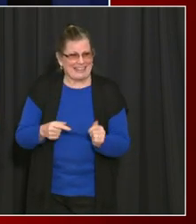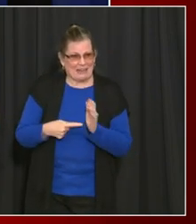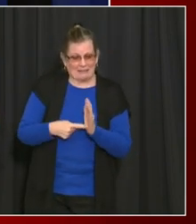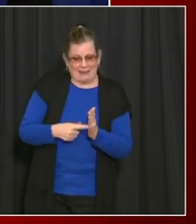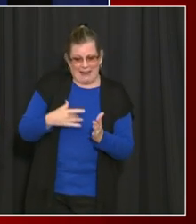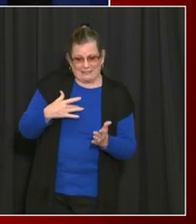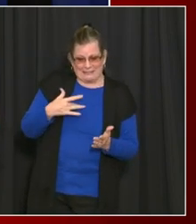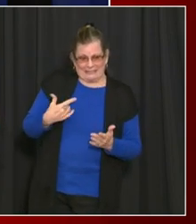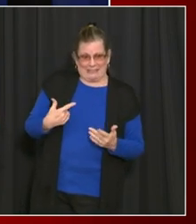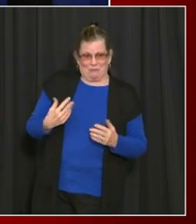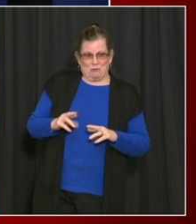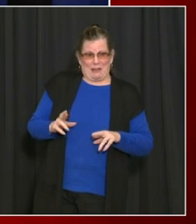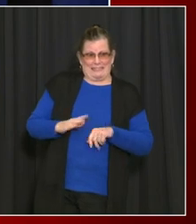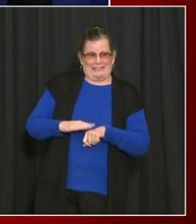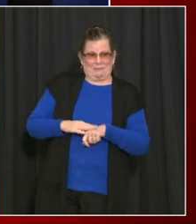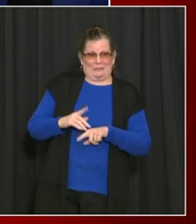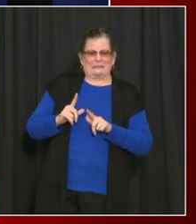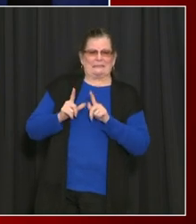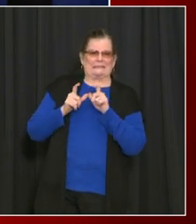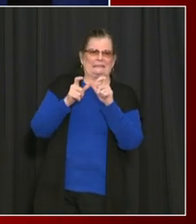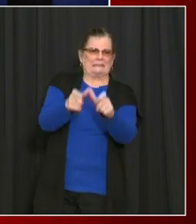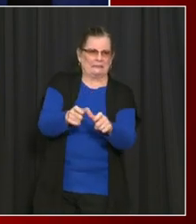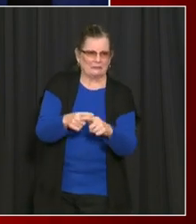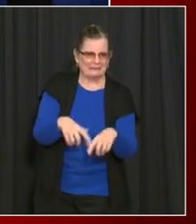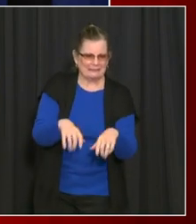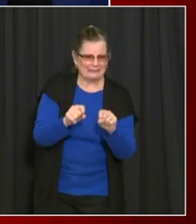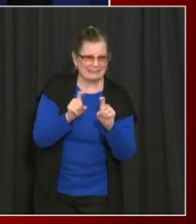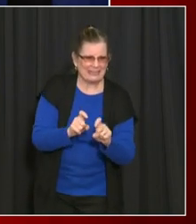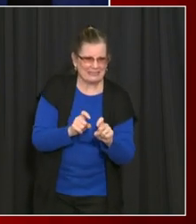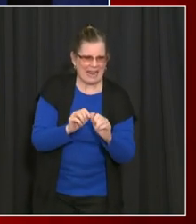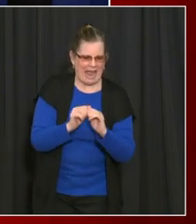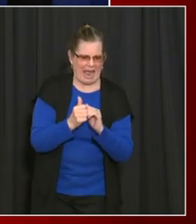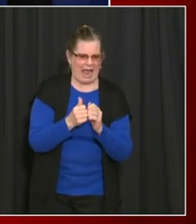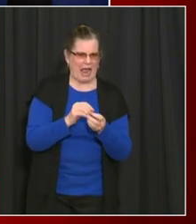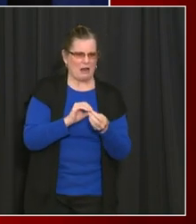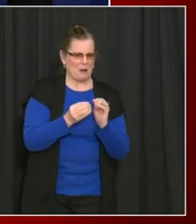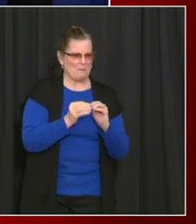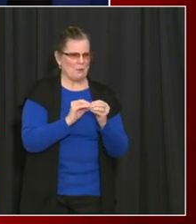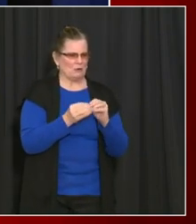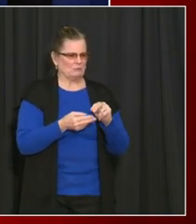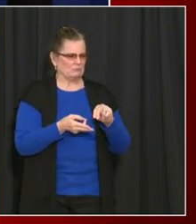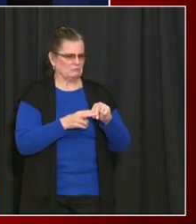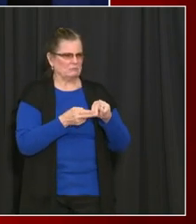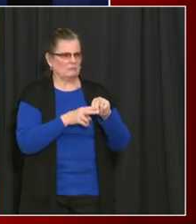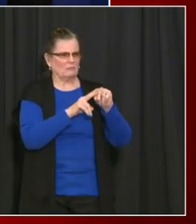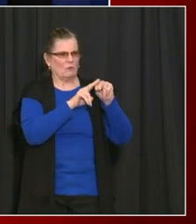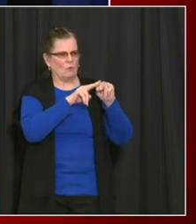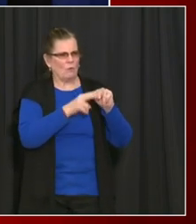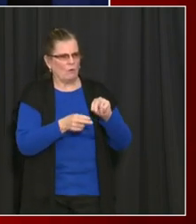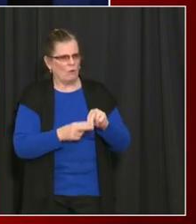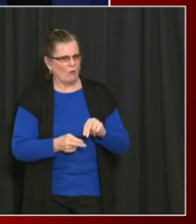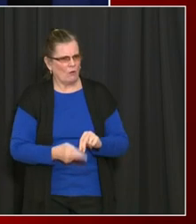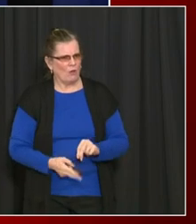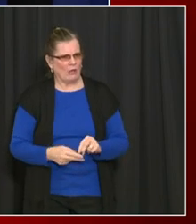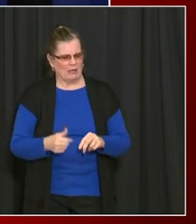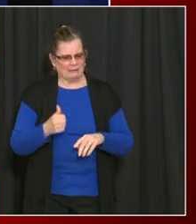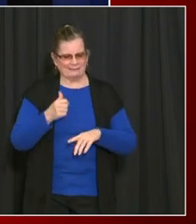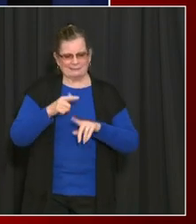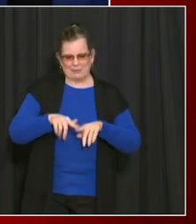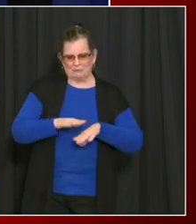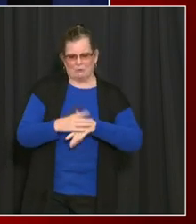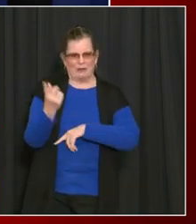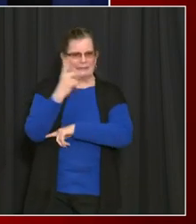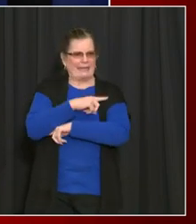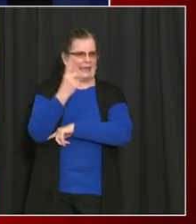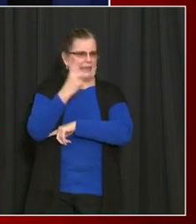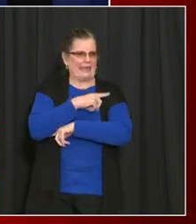It is more prudent to calculate on a rolling basis the positivity rate. So we calculated on a